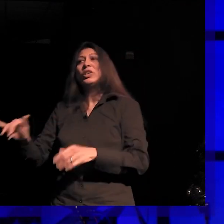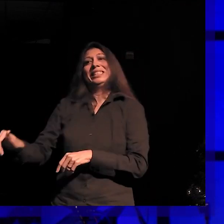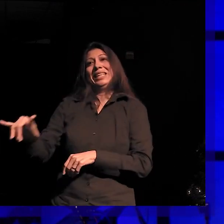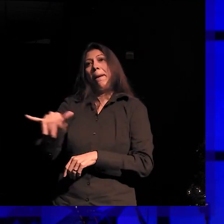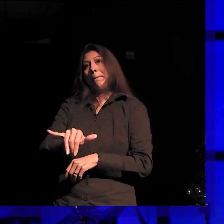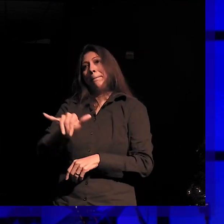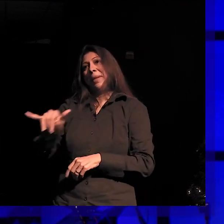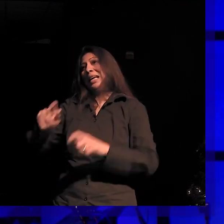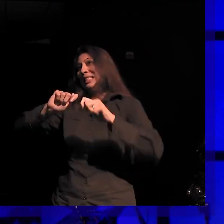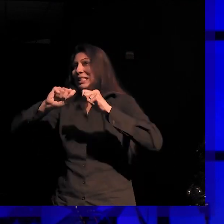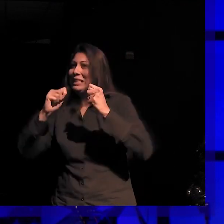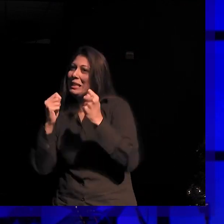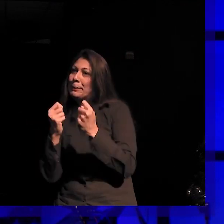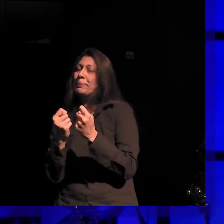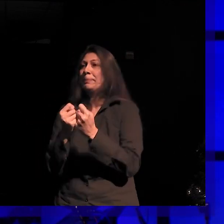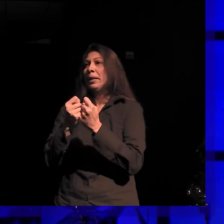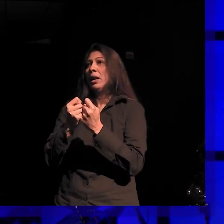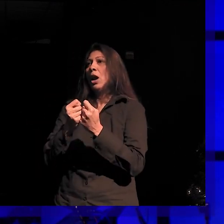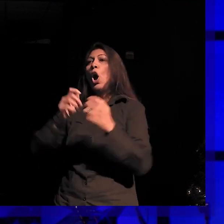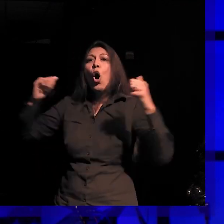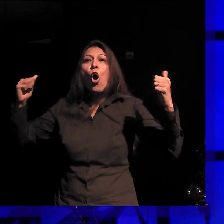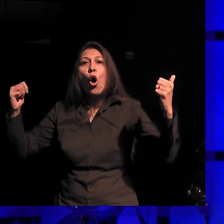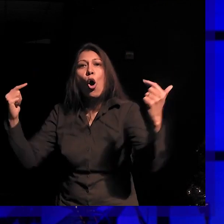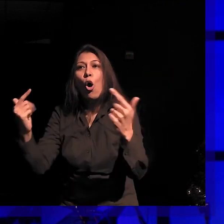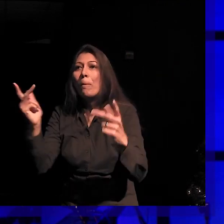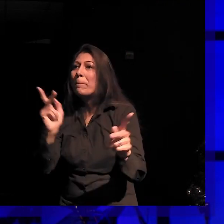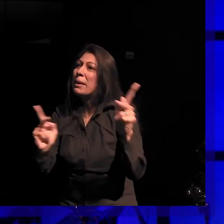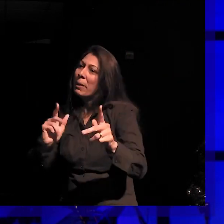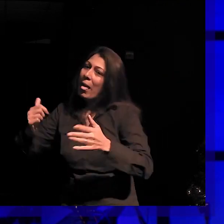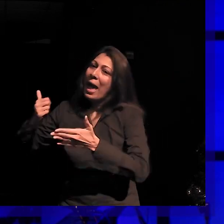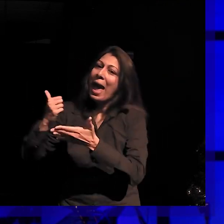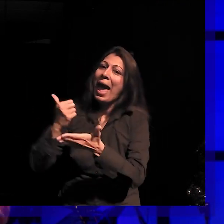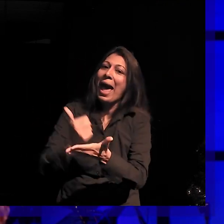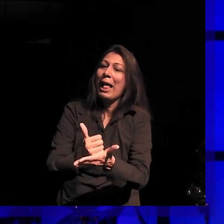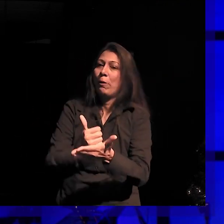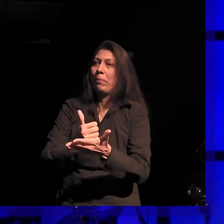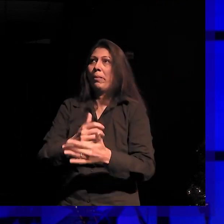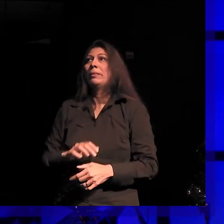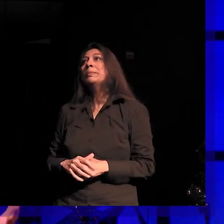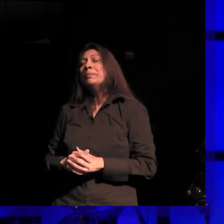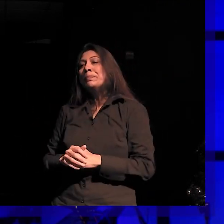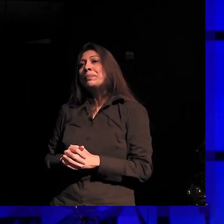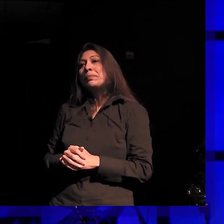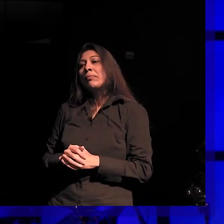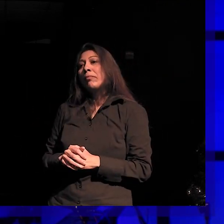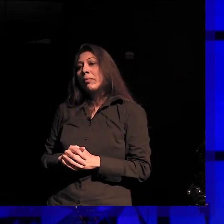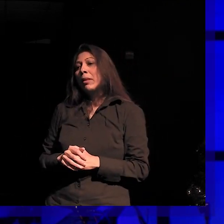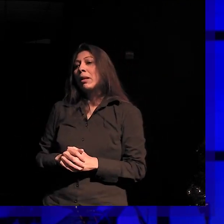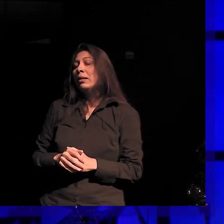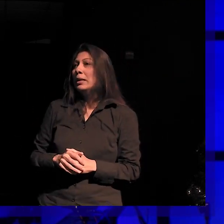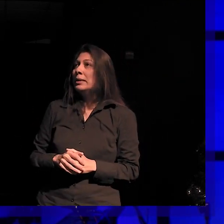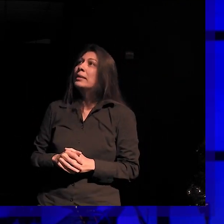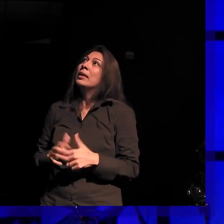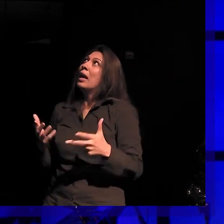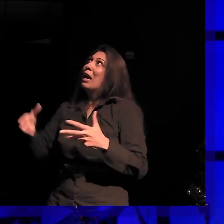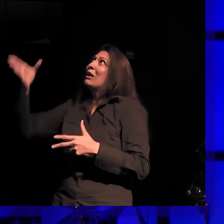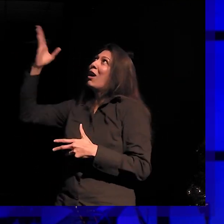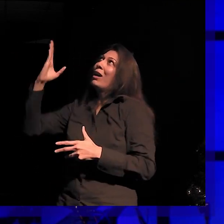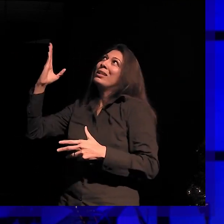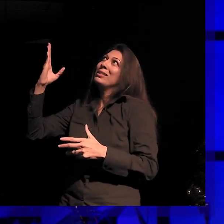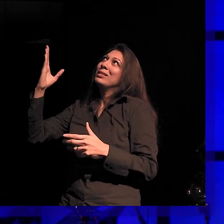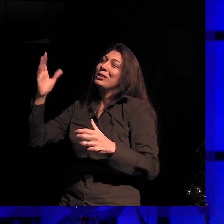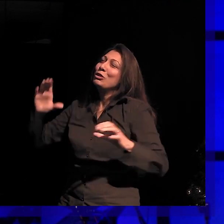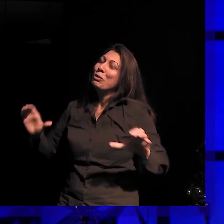team sport, where everybody's contribution matters all of the time to everything that's going on, and in this case, what God's trying to